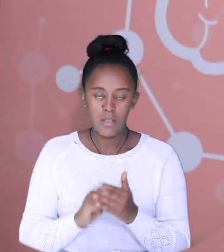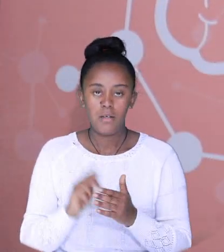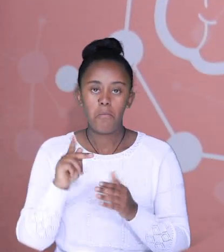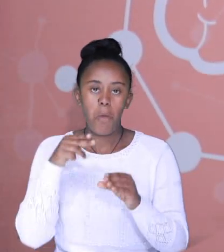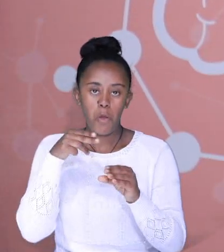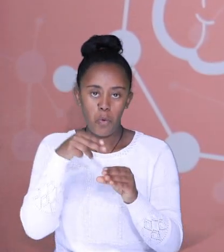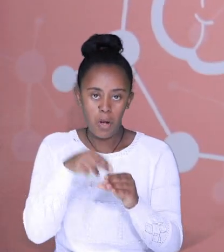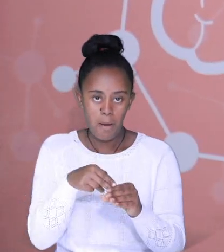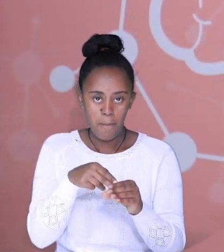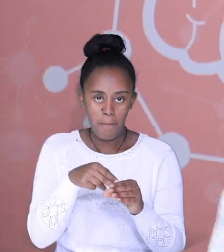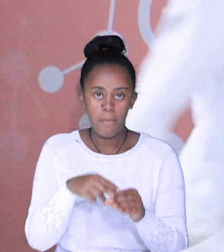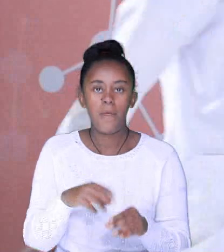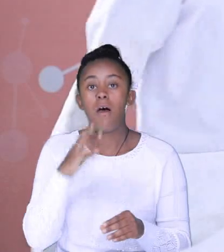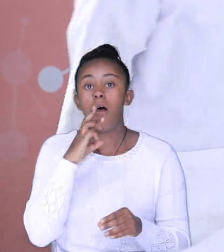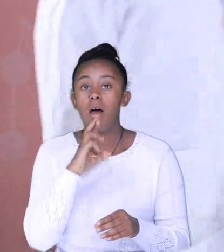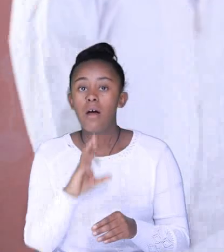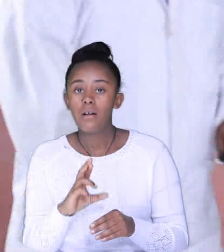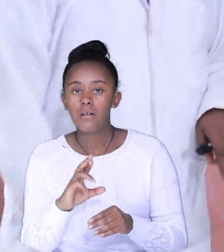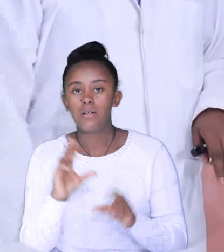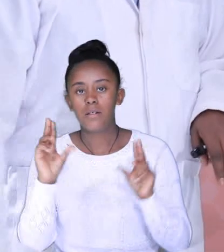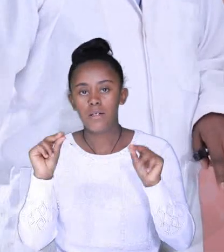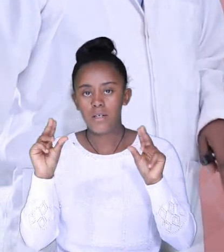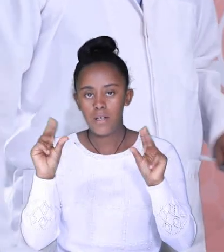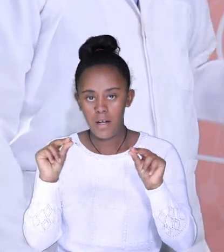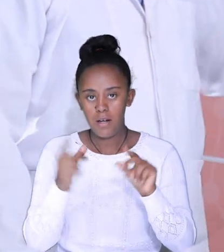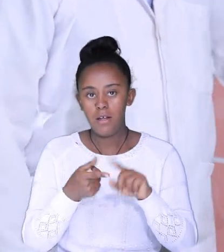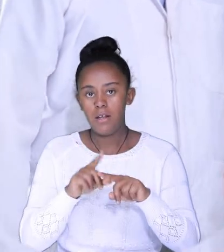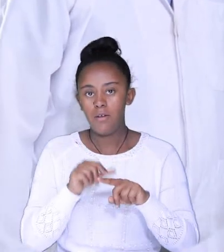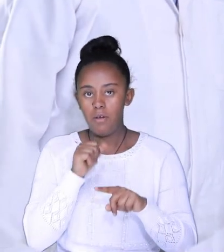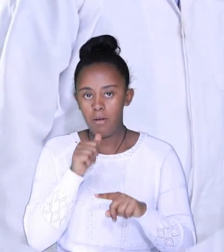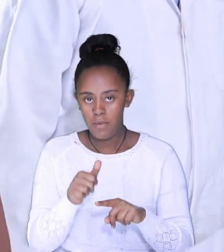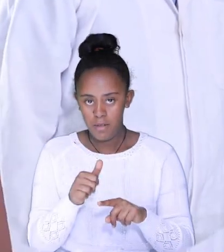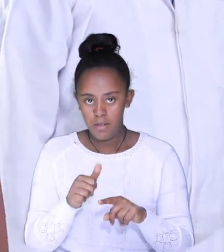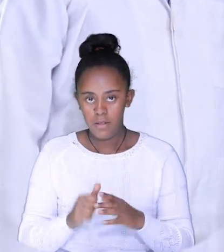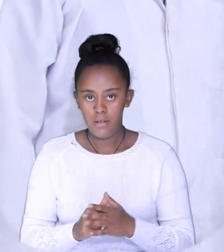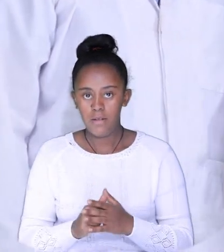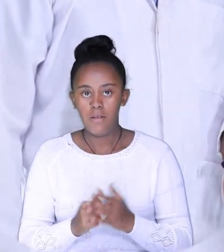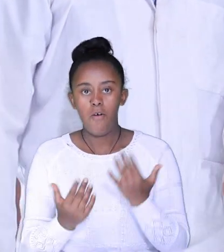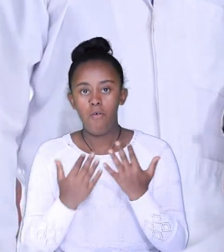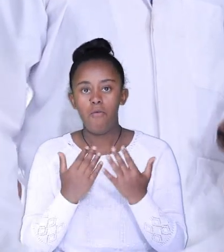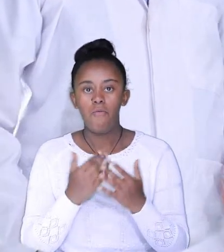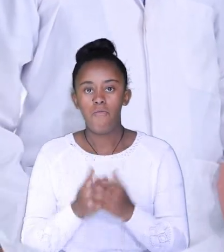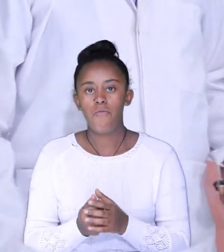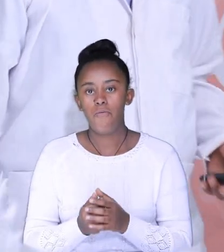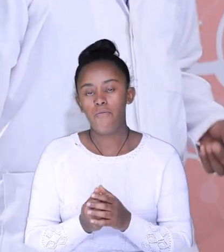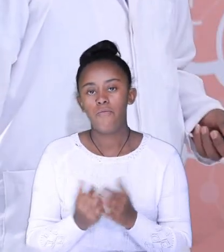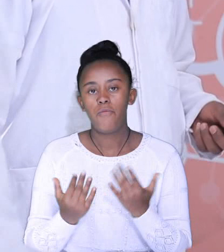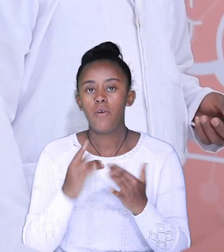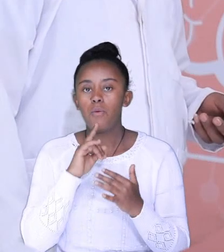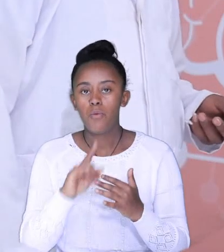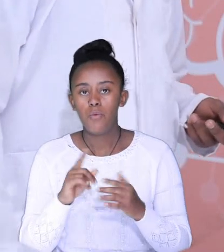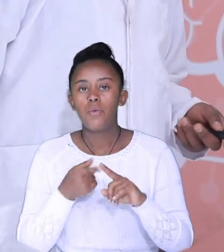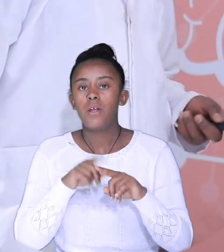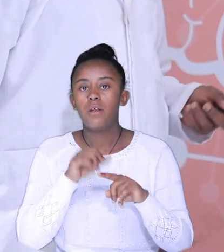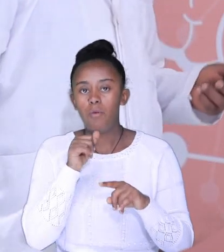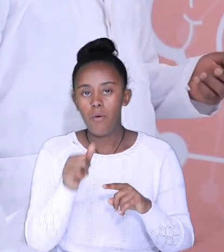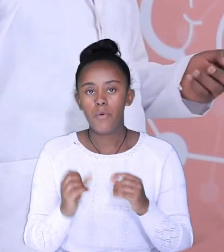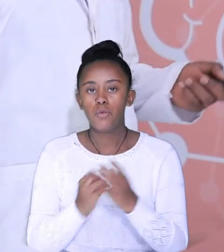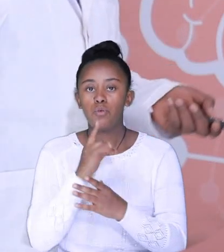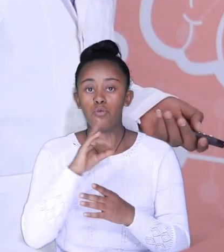petroleum are non-renewable. Coal, firewood also non-renewable resource